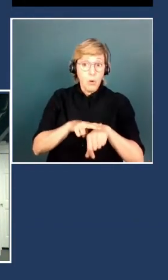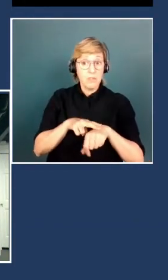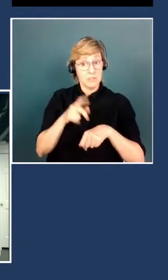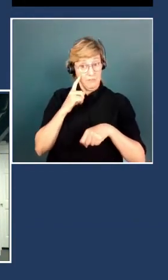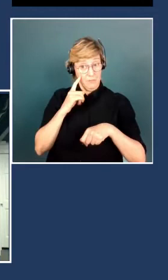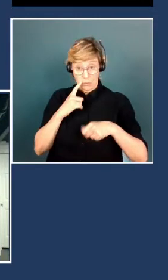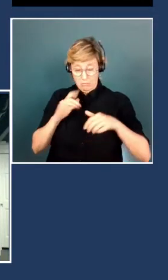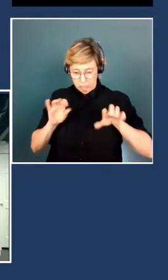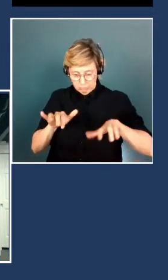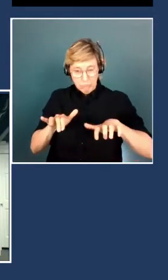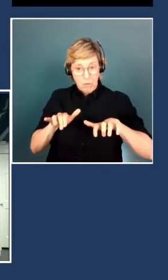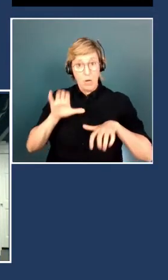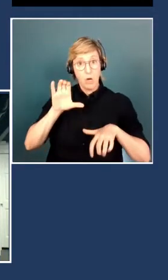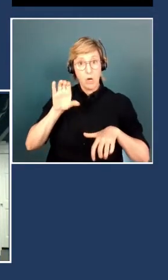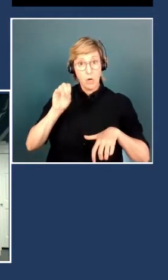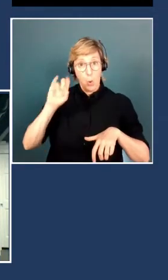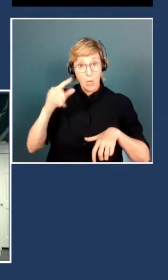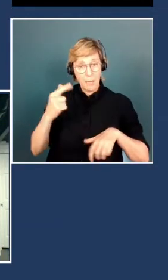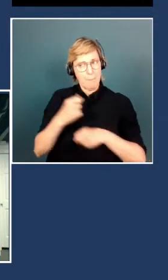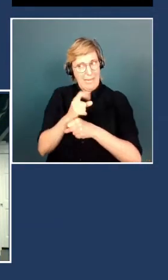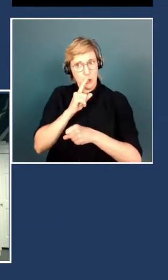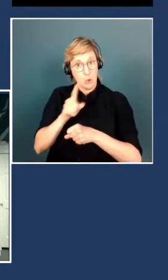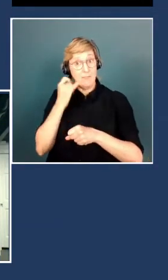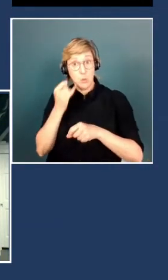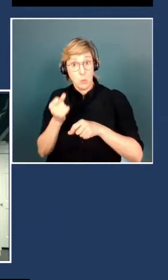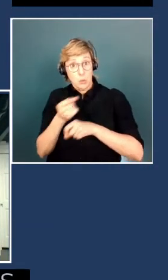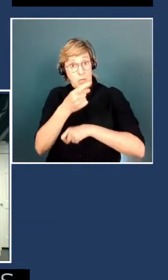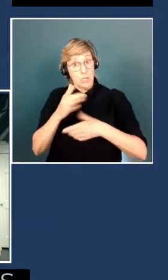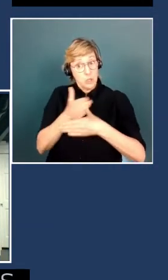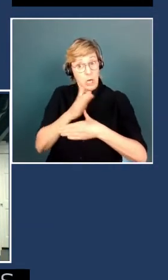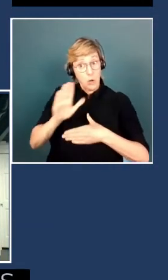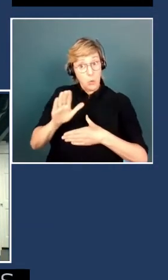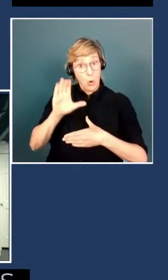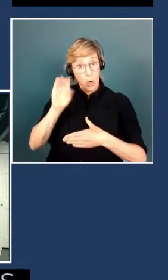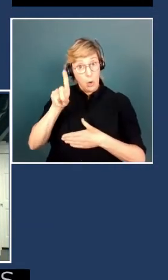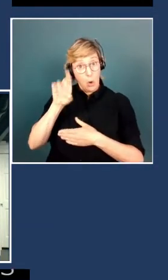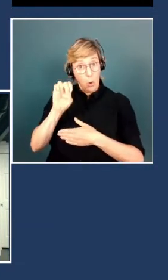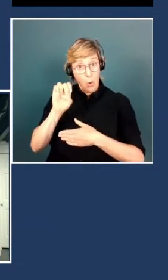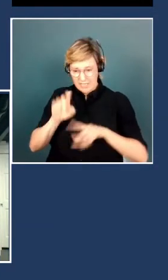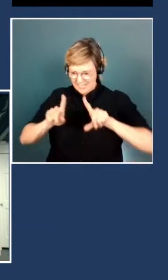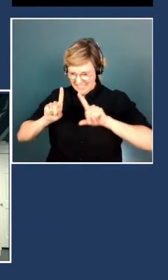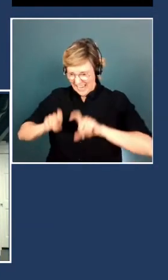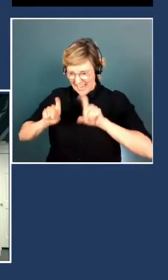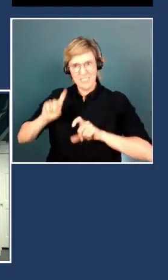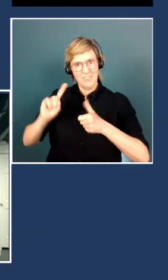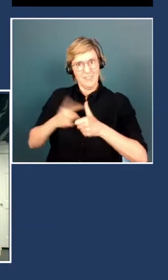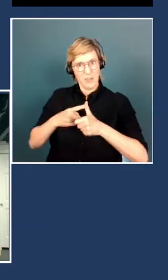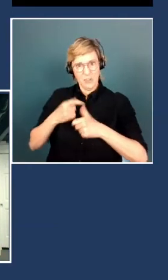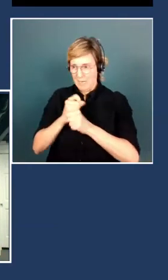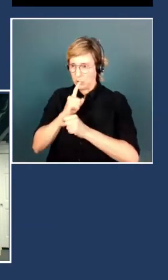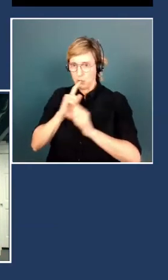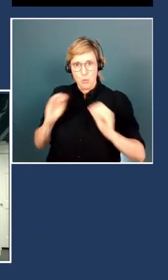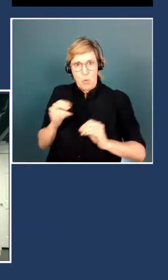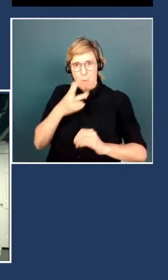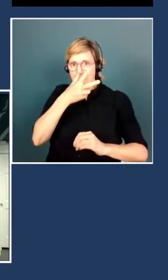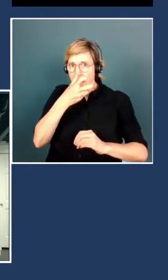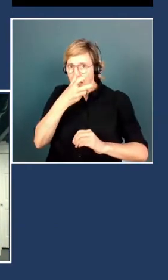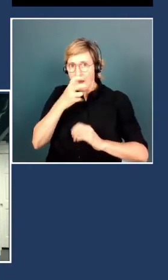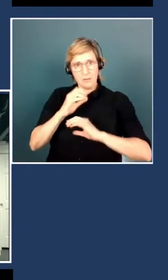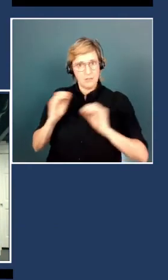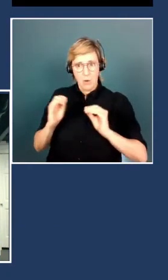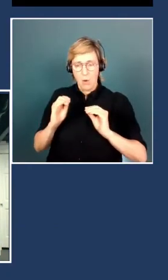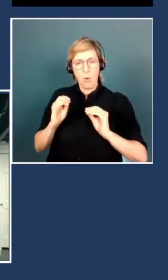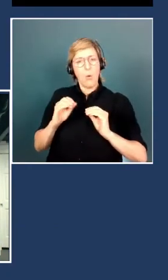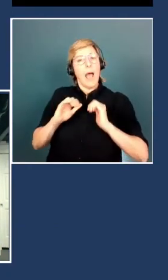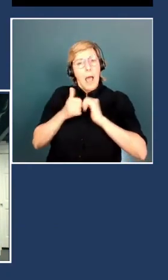thinking about testing that code and any bugs that show up before you compile it. Because a lot of them will show that time of compiling it, then